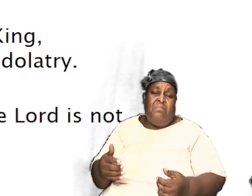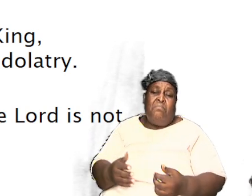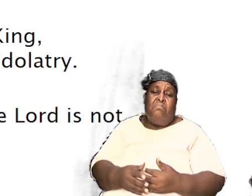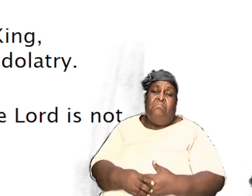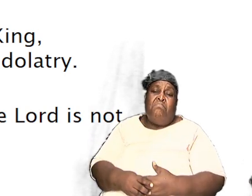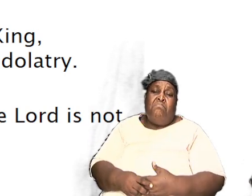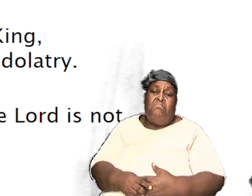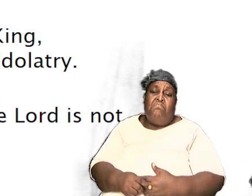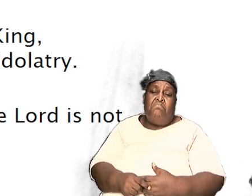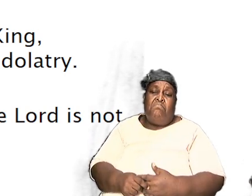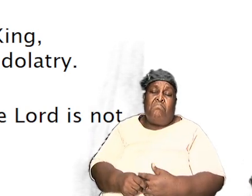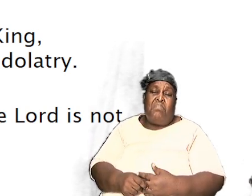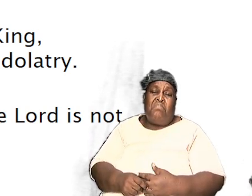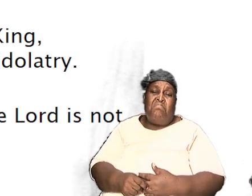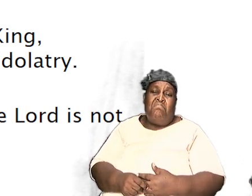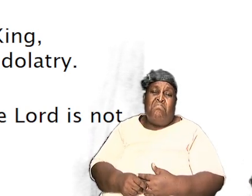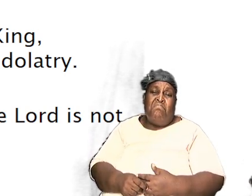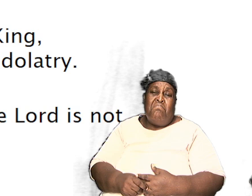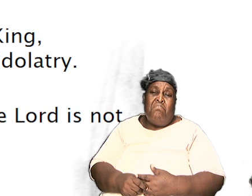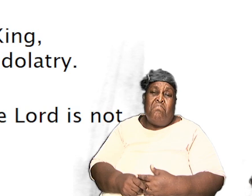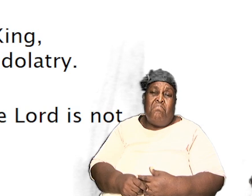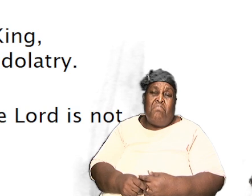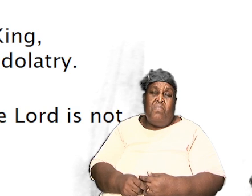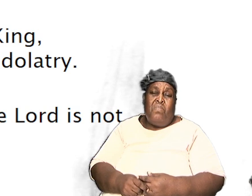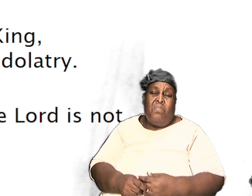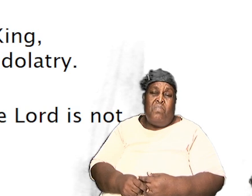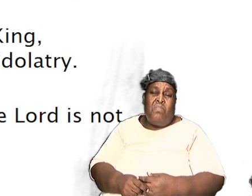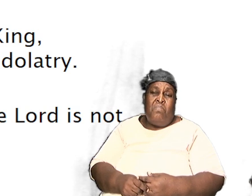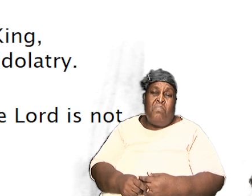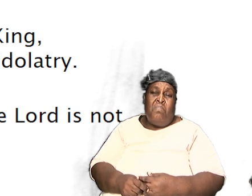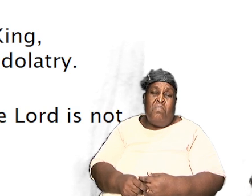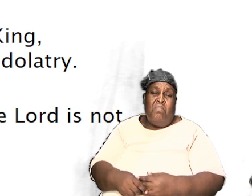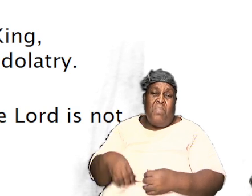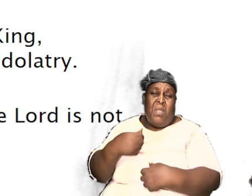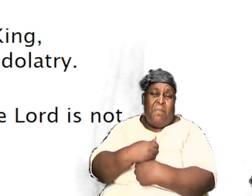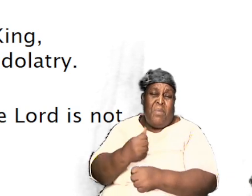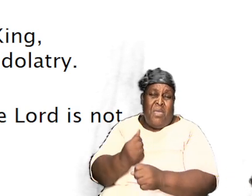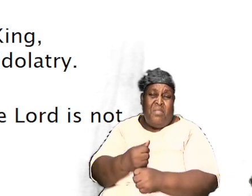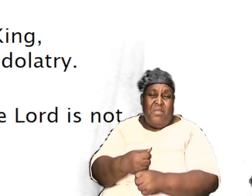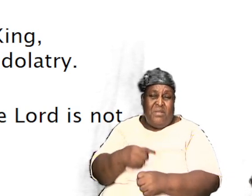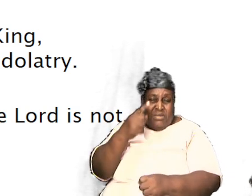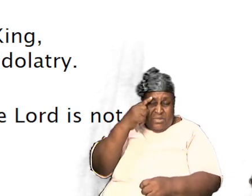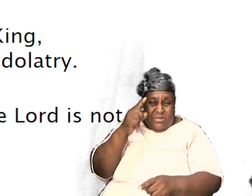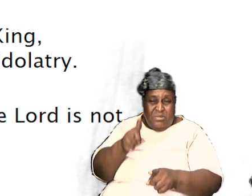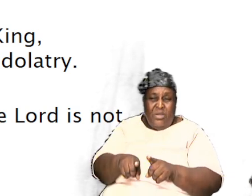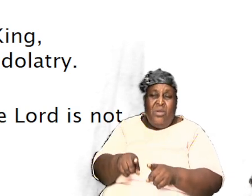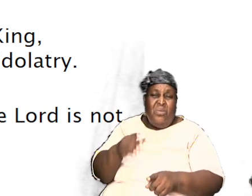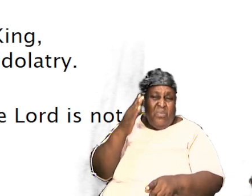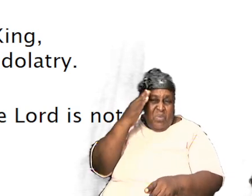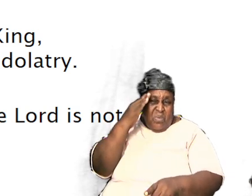my hand. And I just made the decision, knowing that it is wrong.